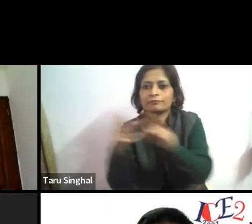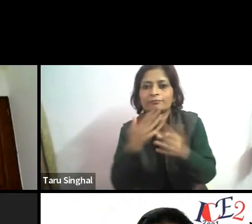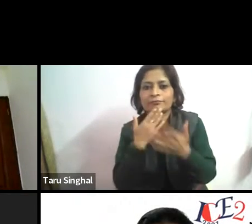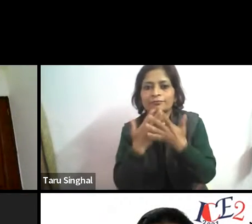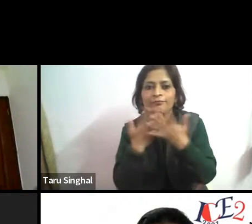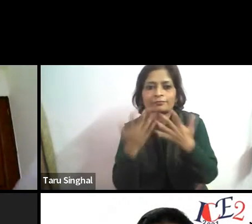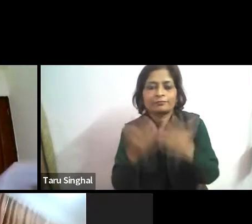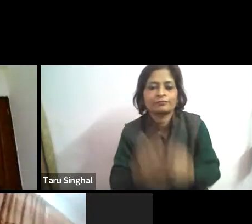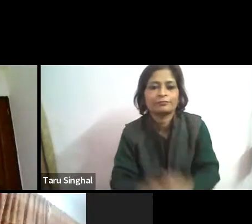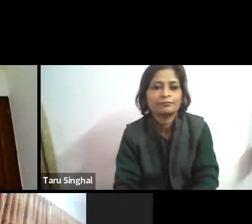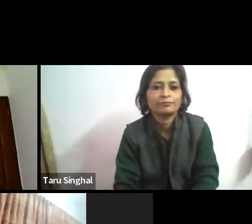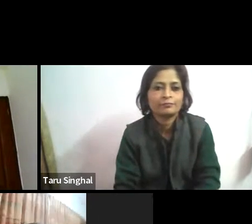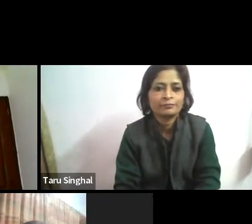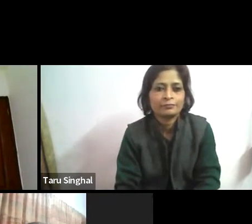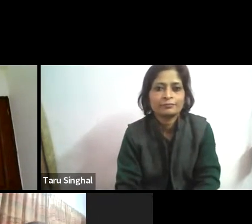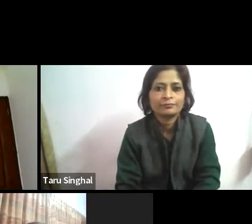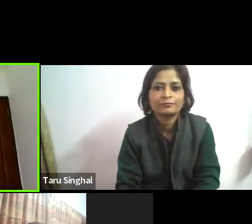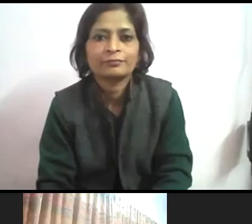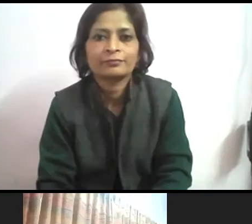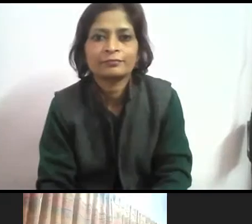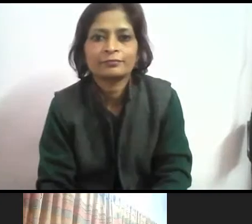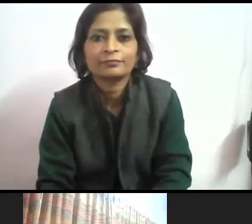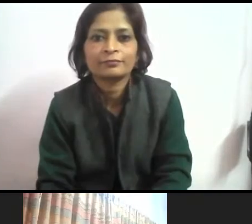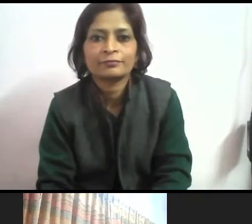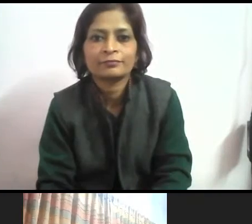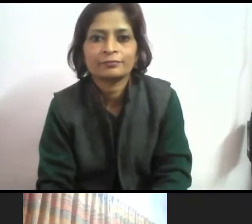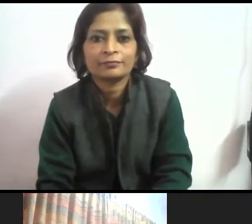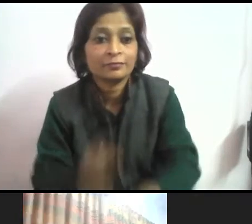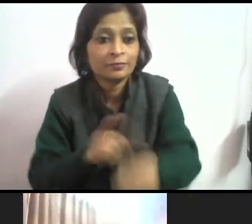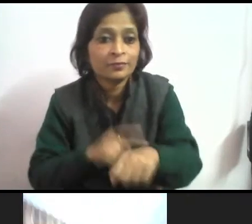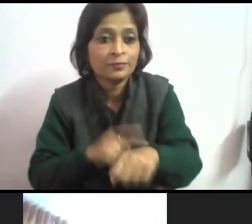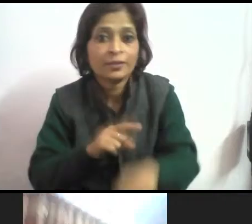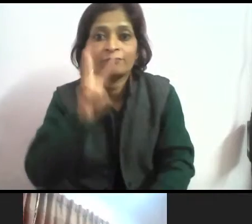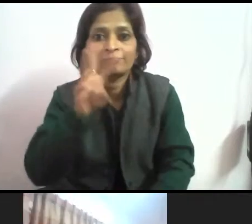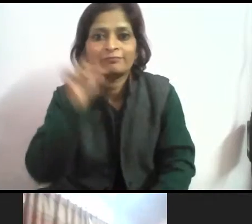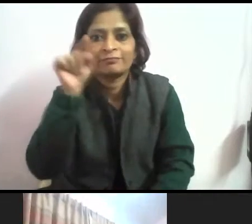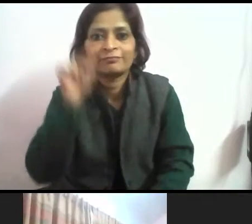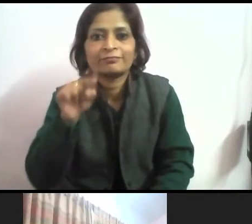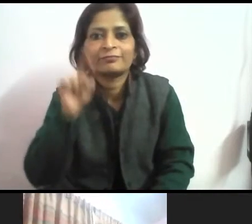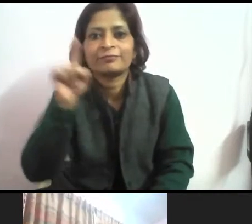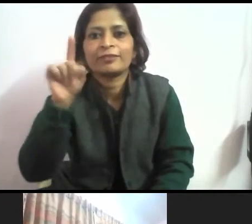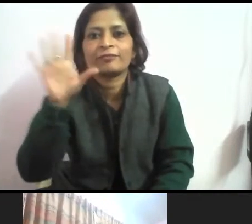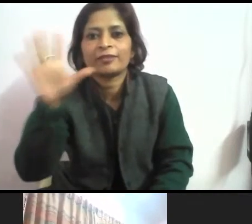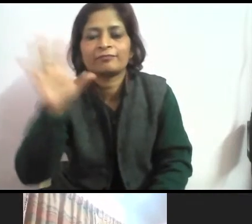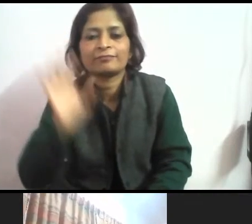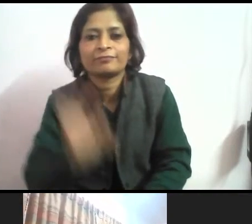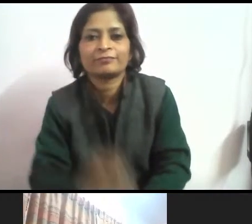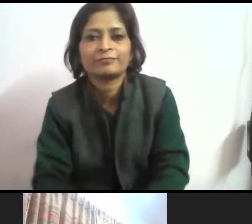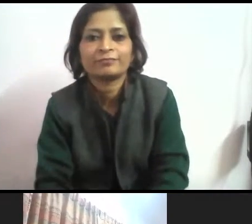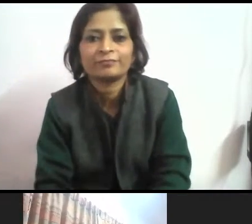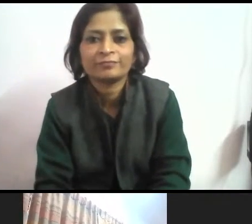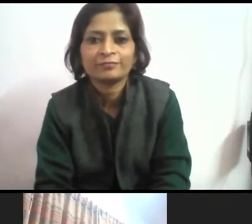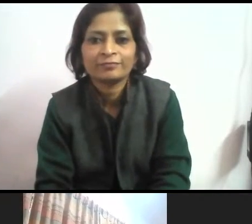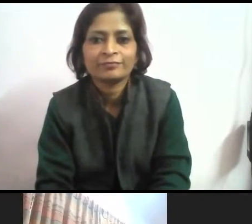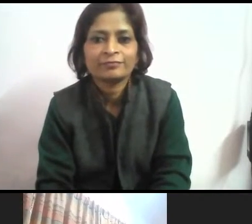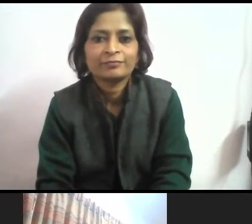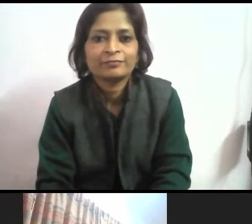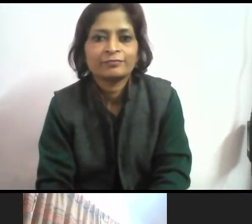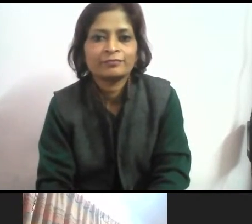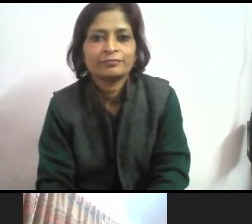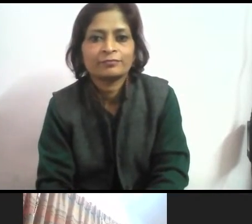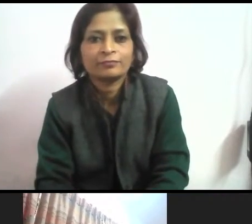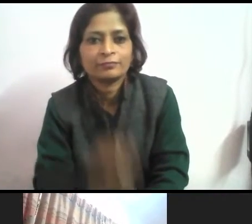Thank you, ma'am. It is exactly 3:15. Yes, Yes, perfect yes. timing. Perfect. Thank you,